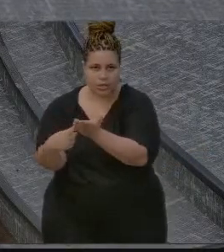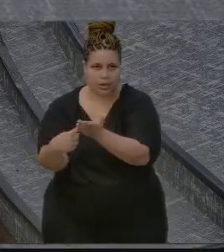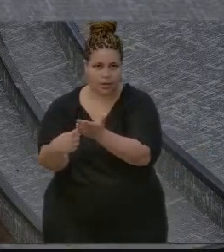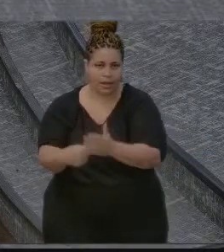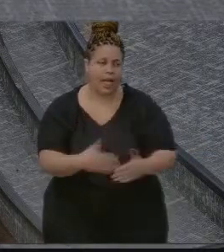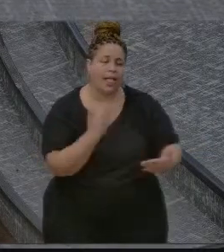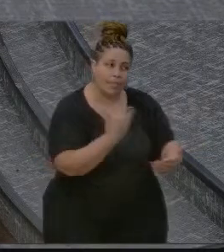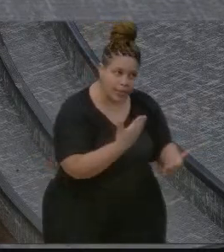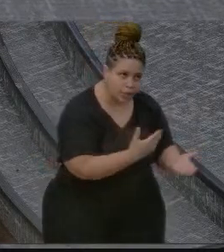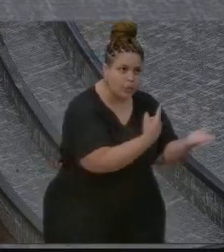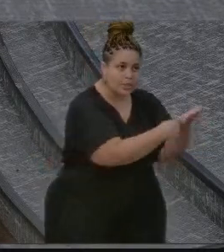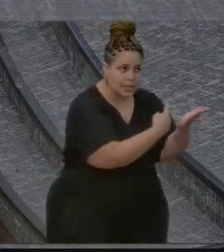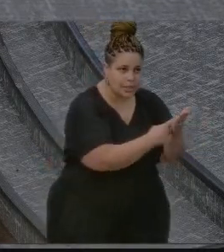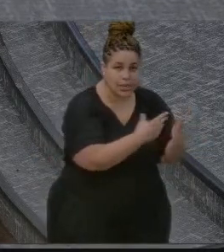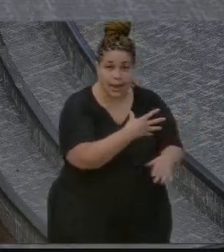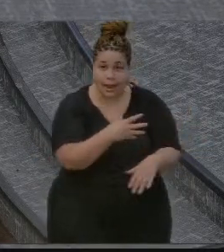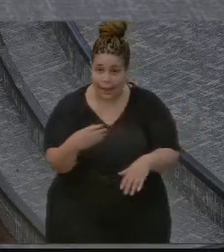Okay.